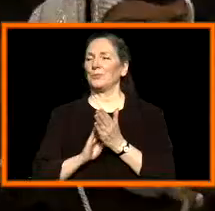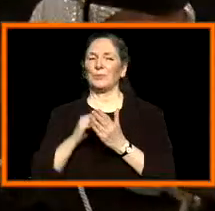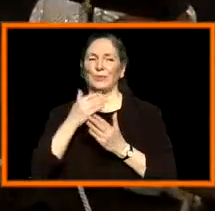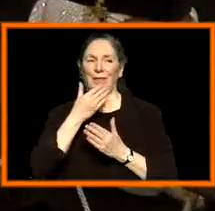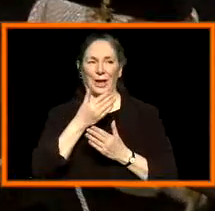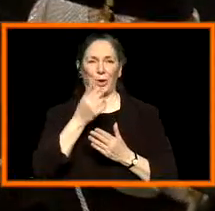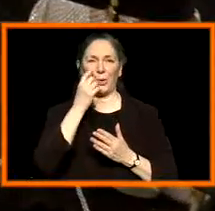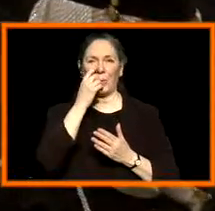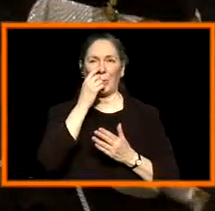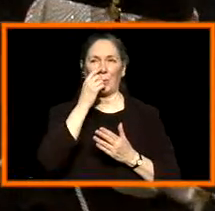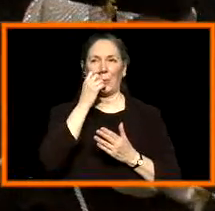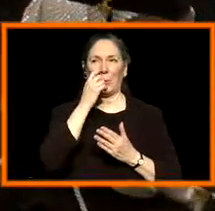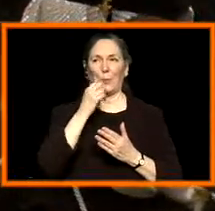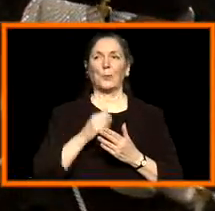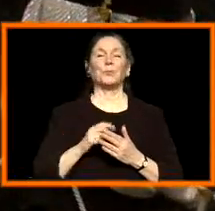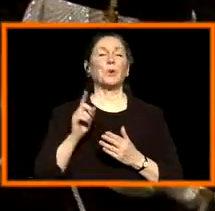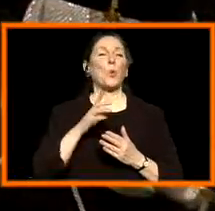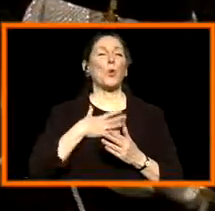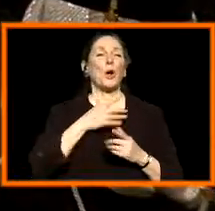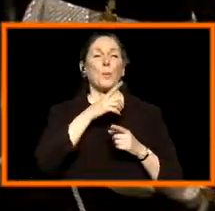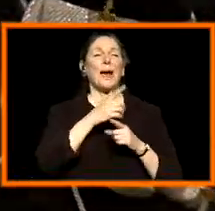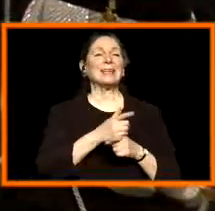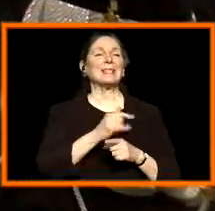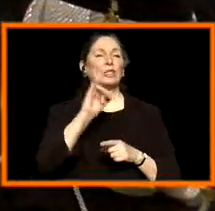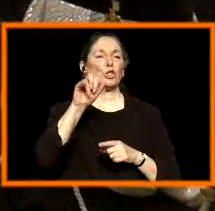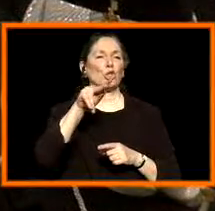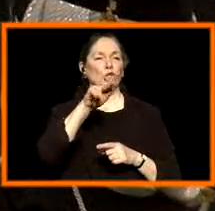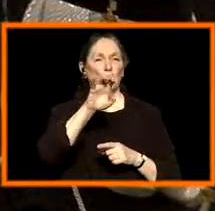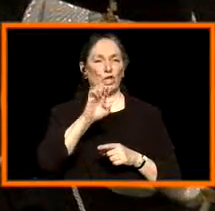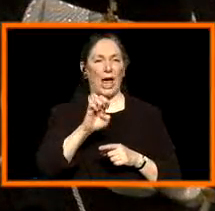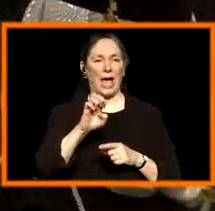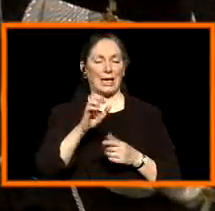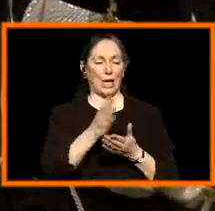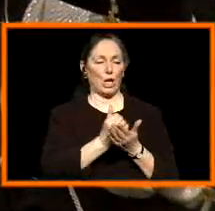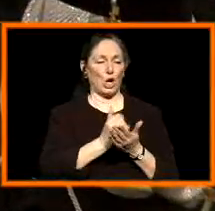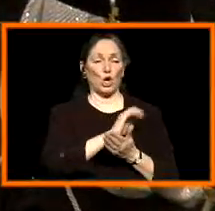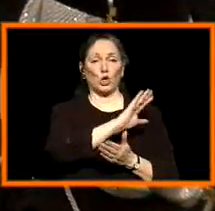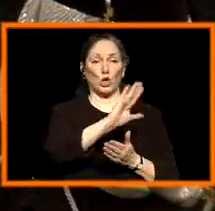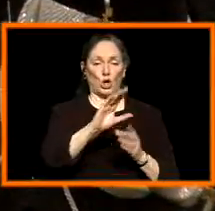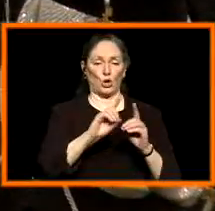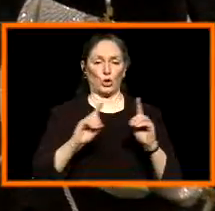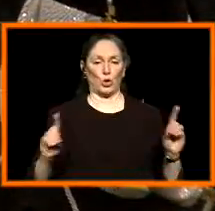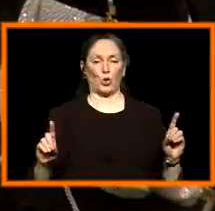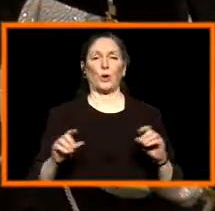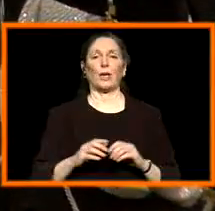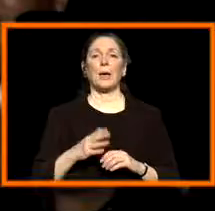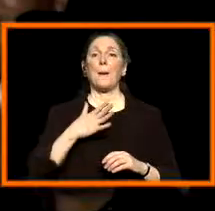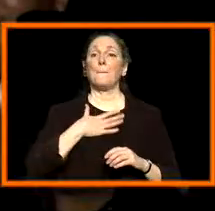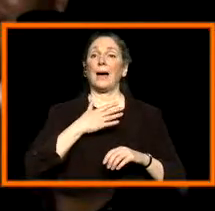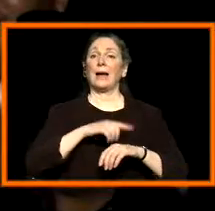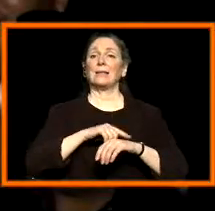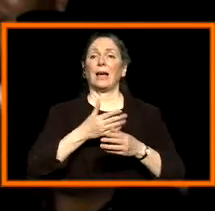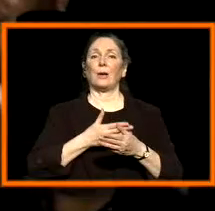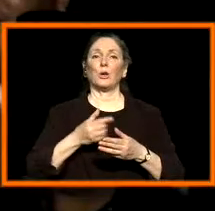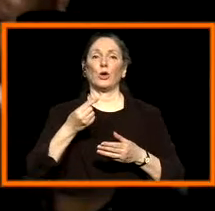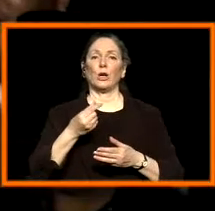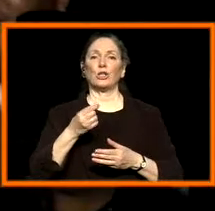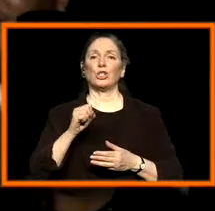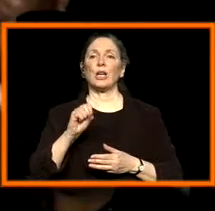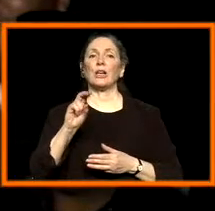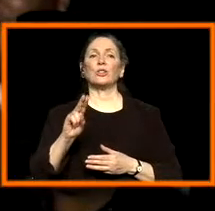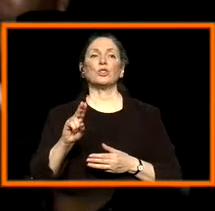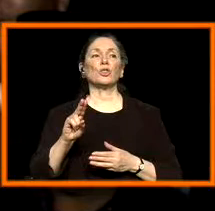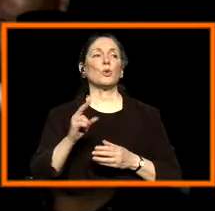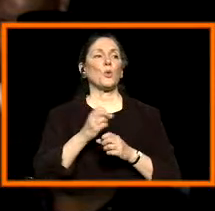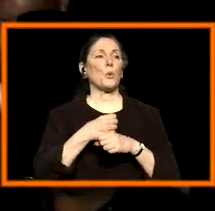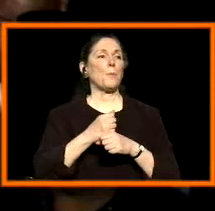Thank you. Where my sister Jackie earned her degree. My time here at GSU